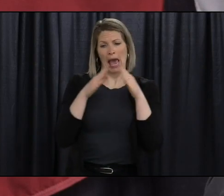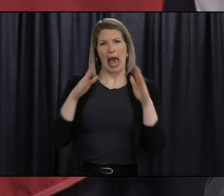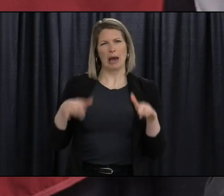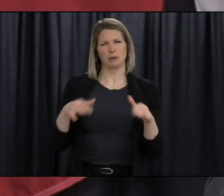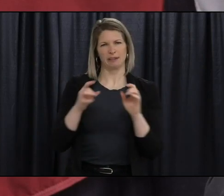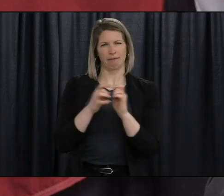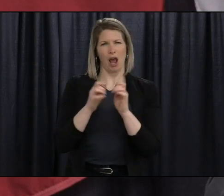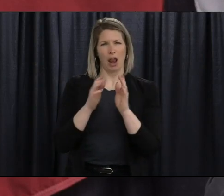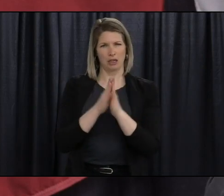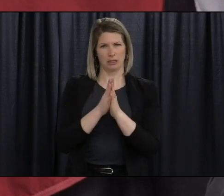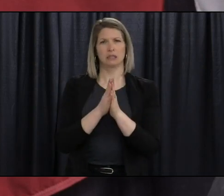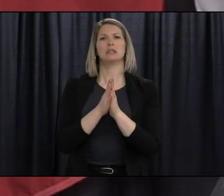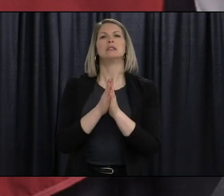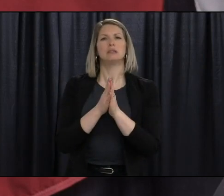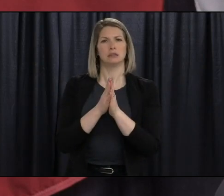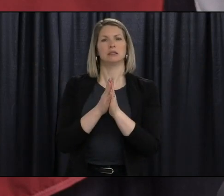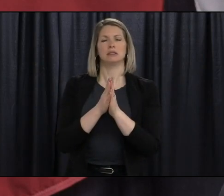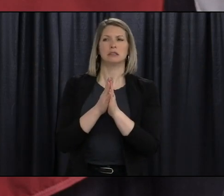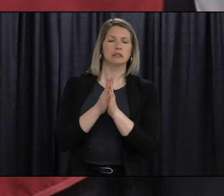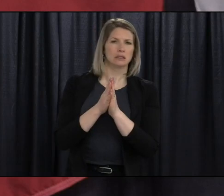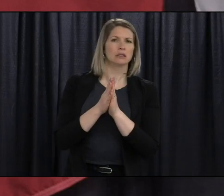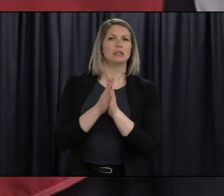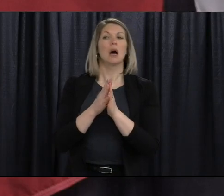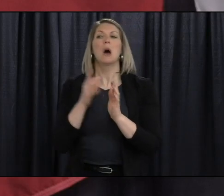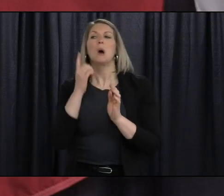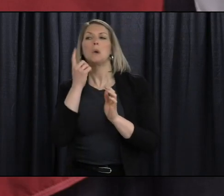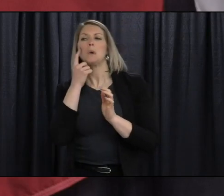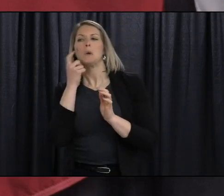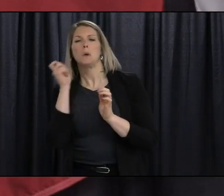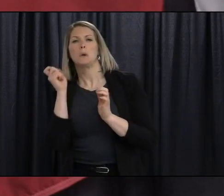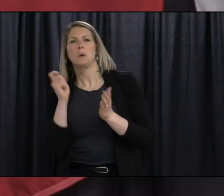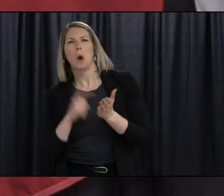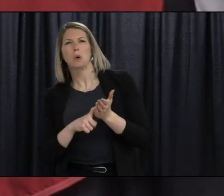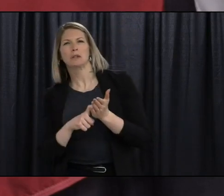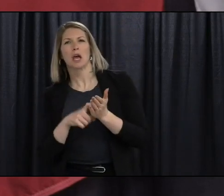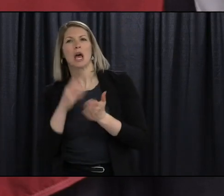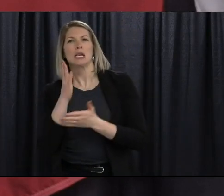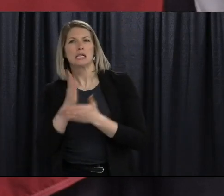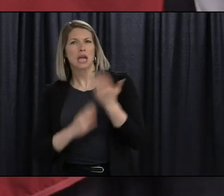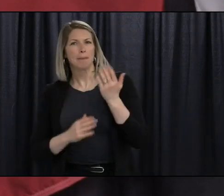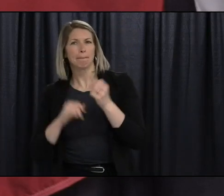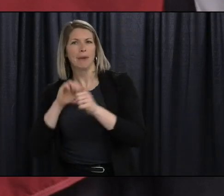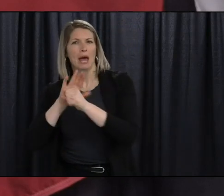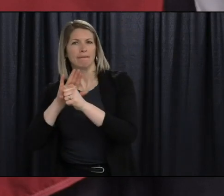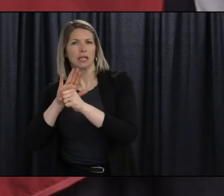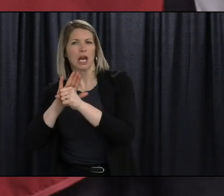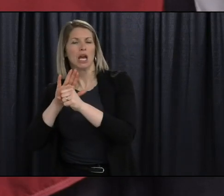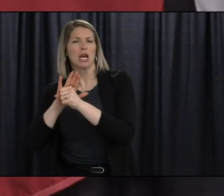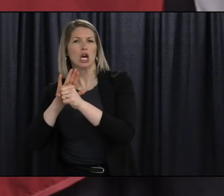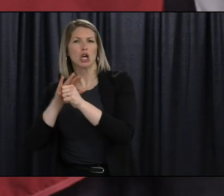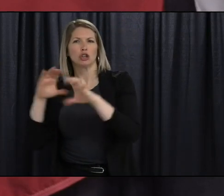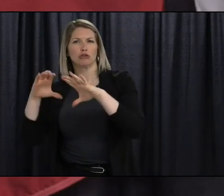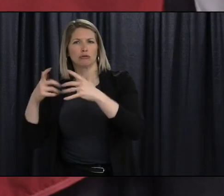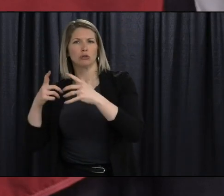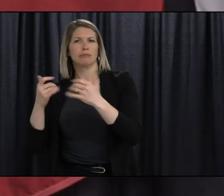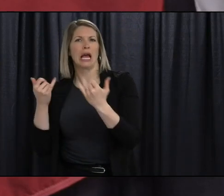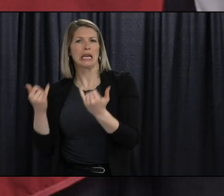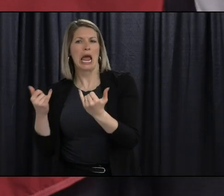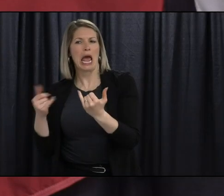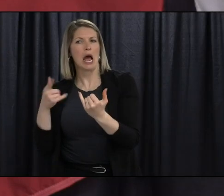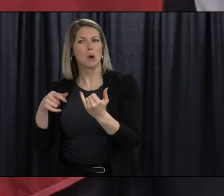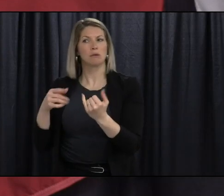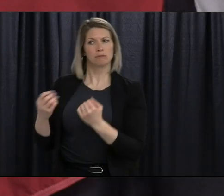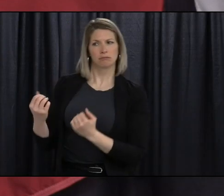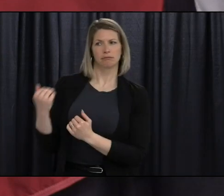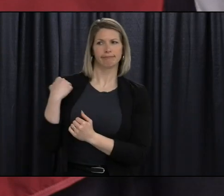been some letters now that's been coming around from certain advocacy groups on this, and some very important things. And we're quite